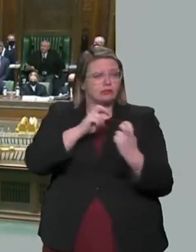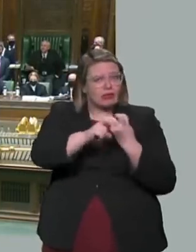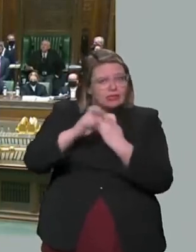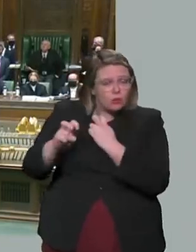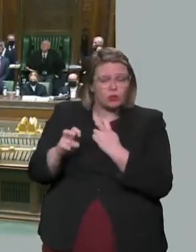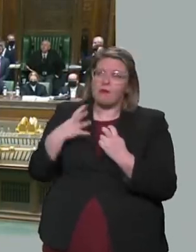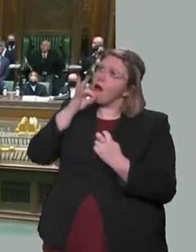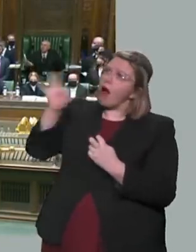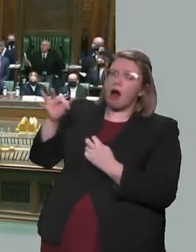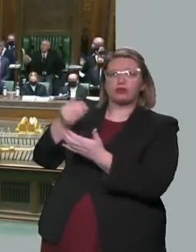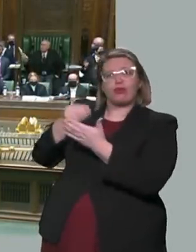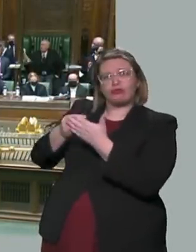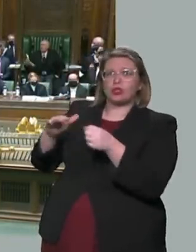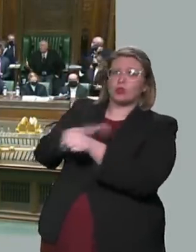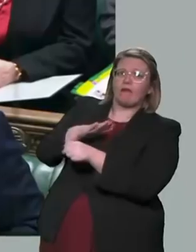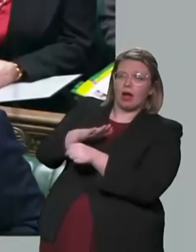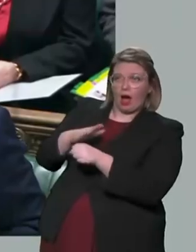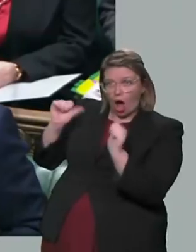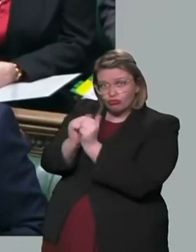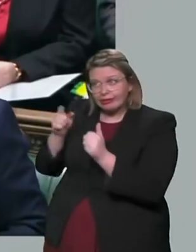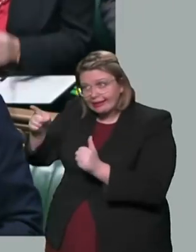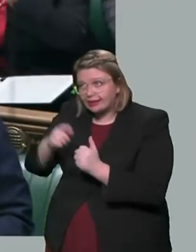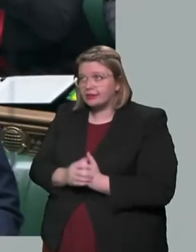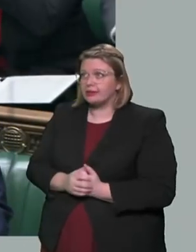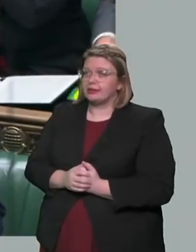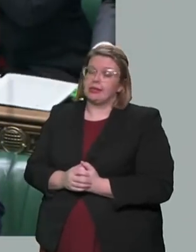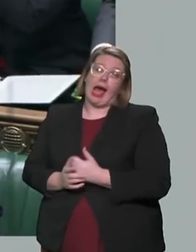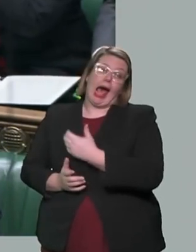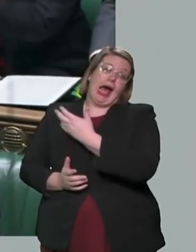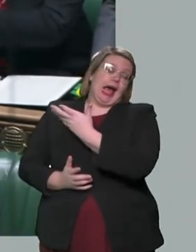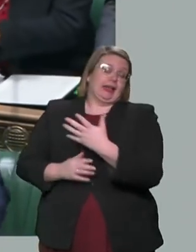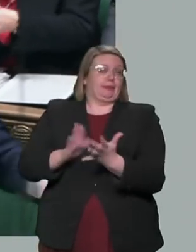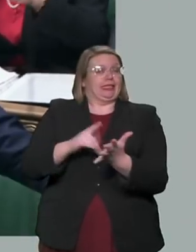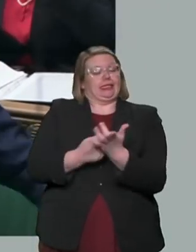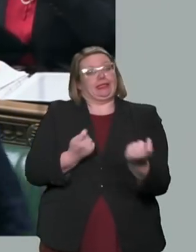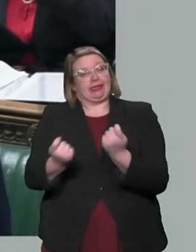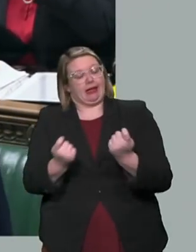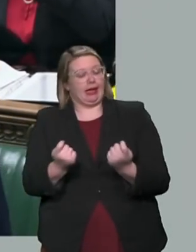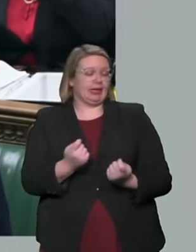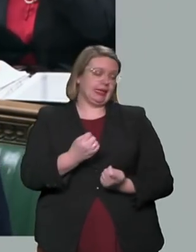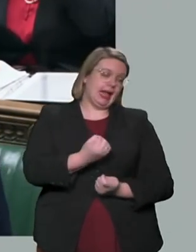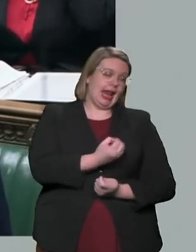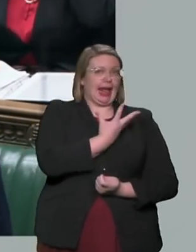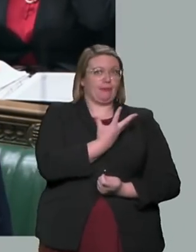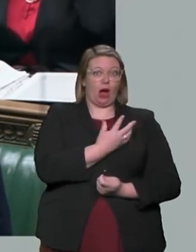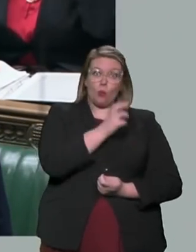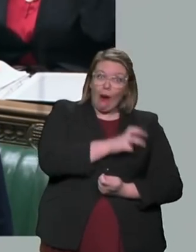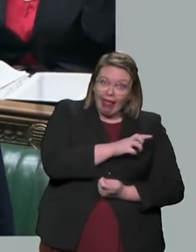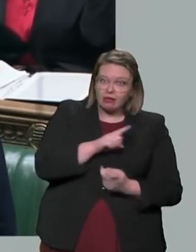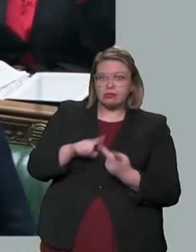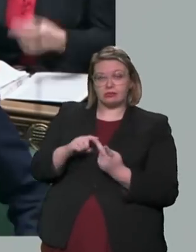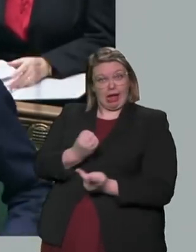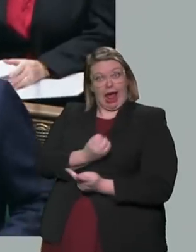Mr. Speaker, it's not just Labour's record in London or in Wales. Every Labour government in